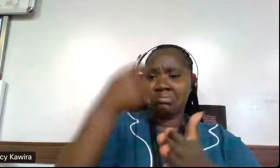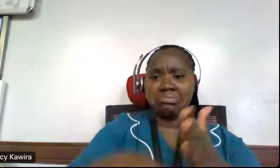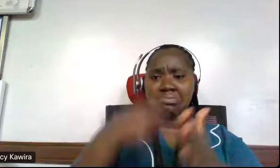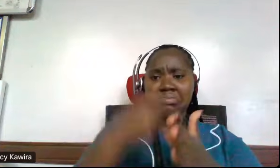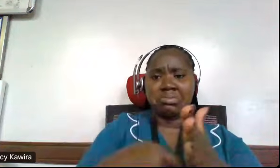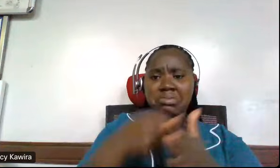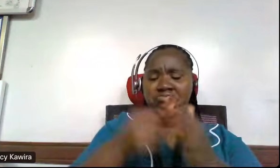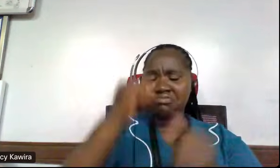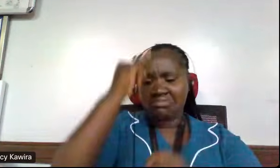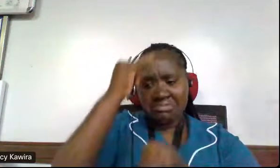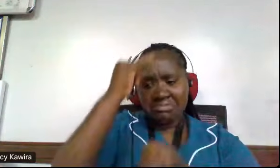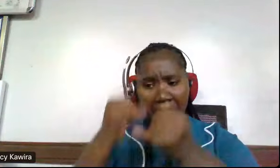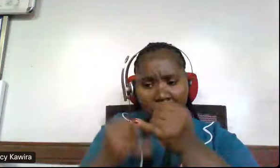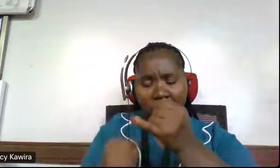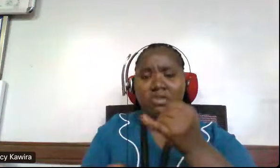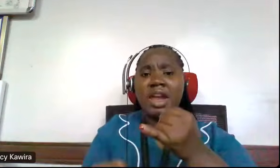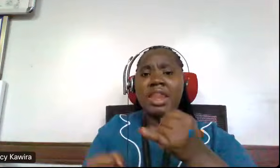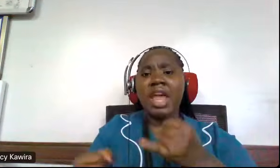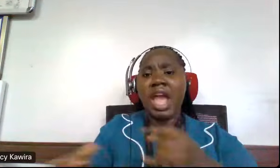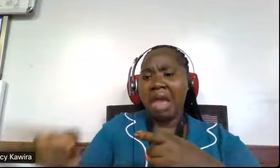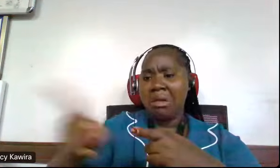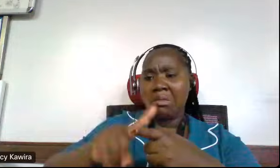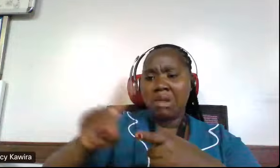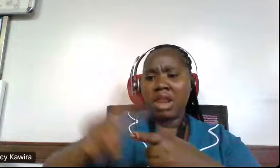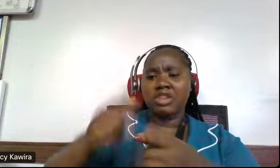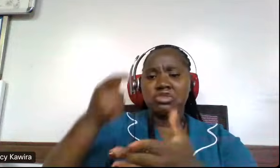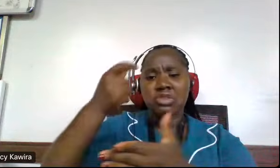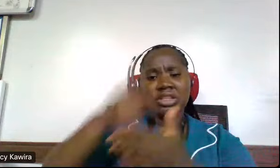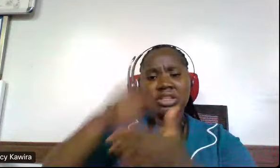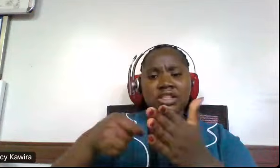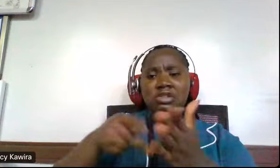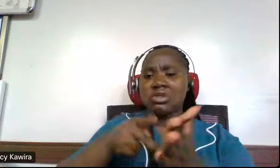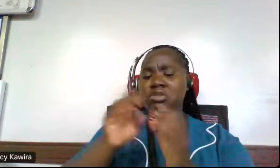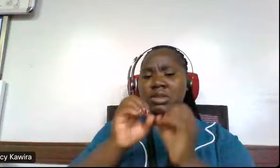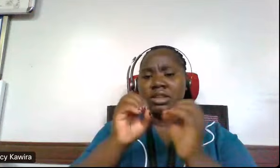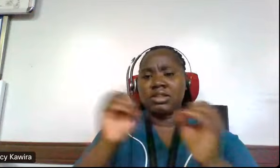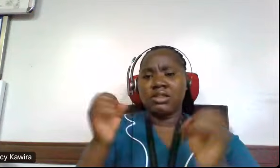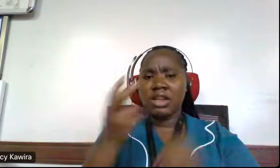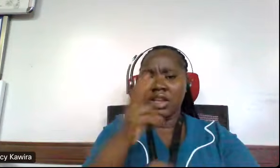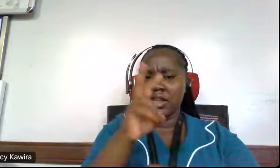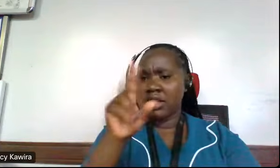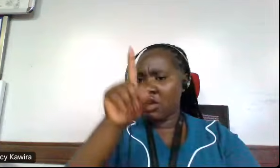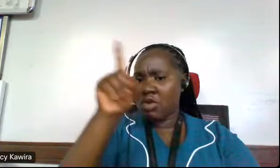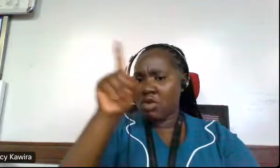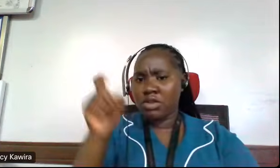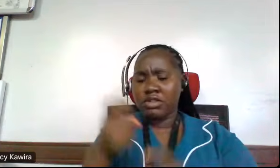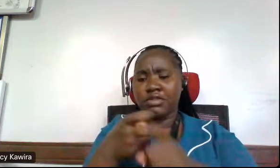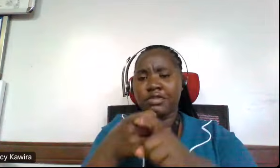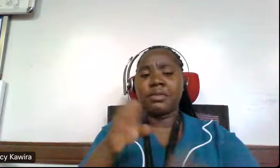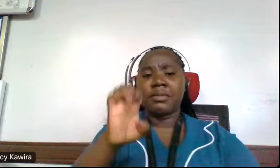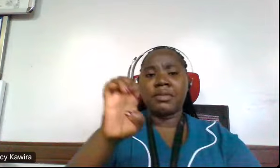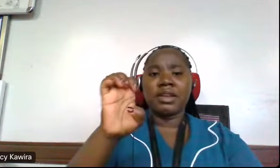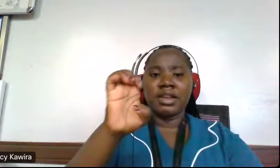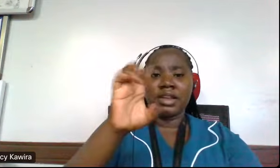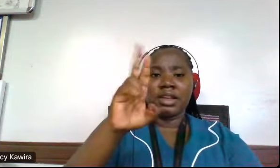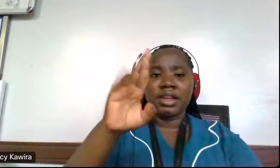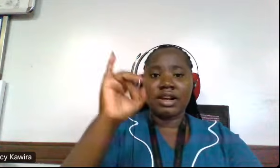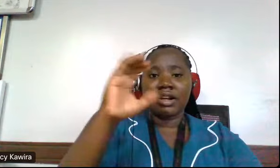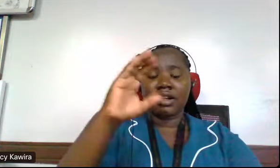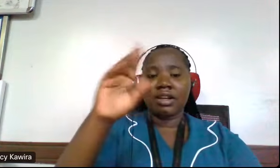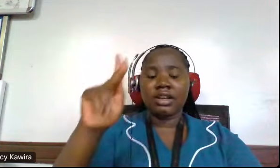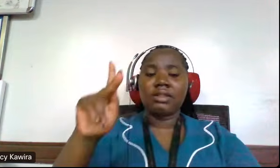final, meaning you don't have any additional tax to pay on it. I can see a question from Eric, who's